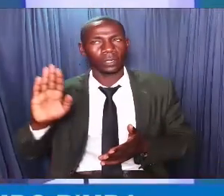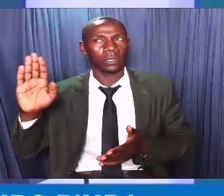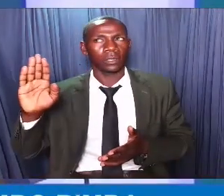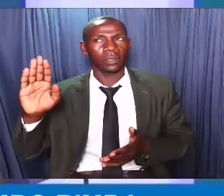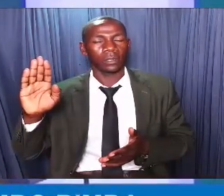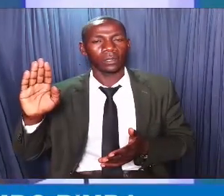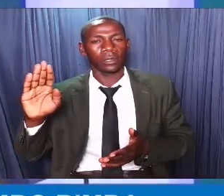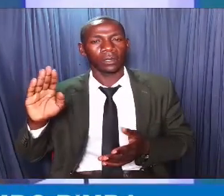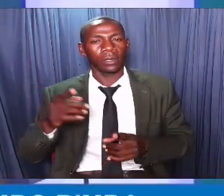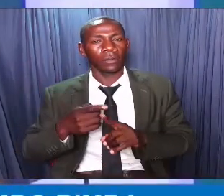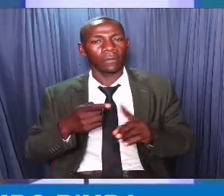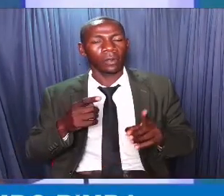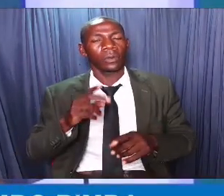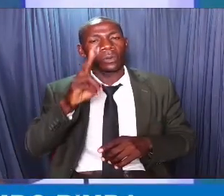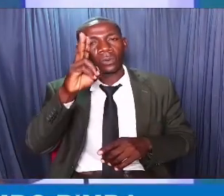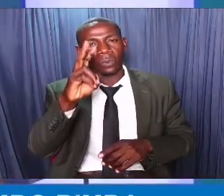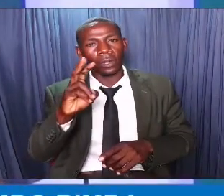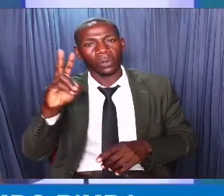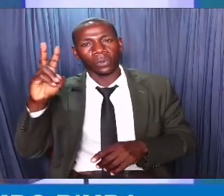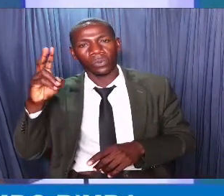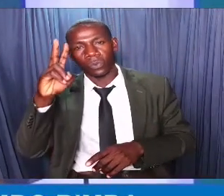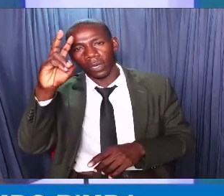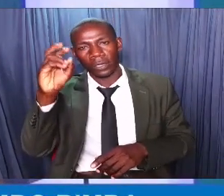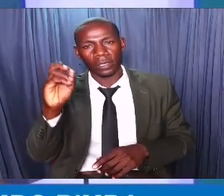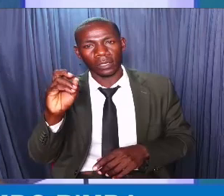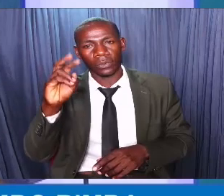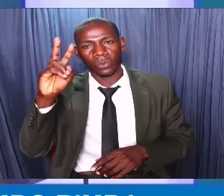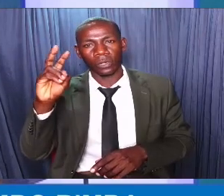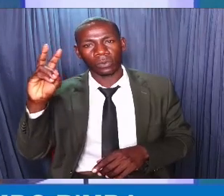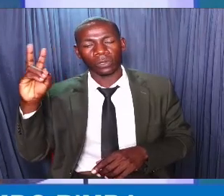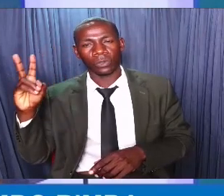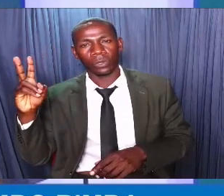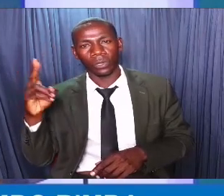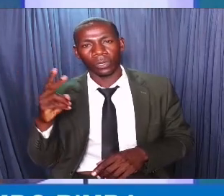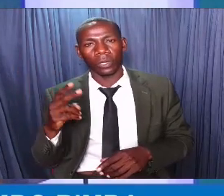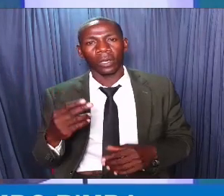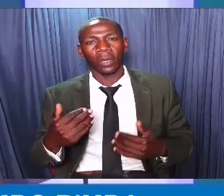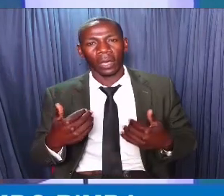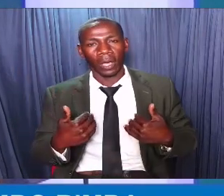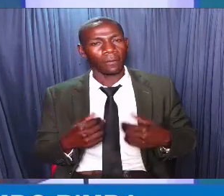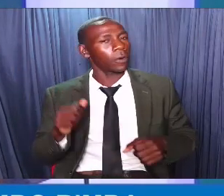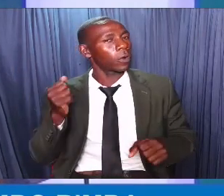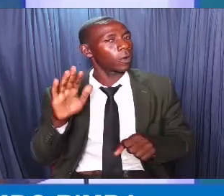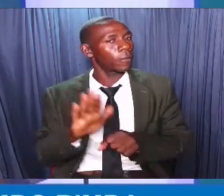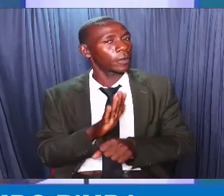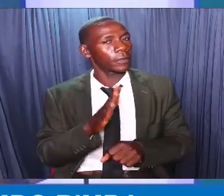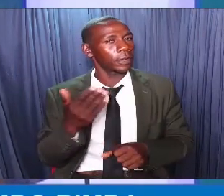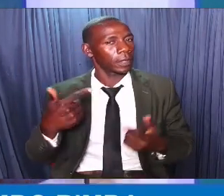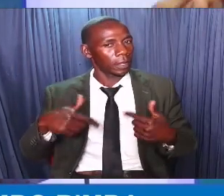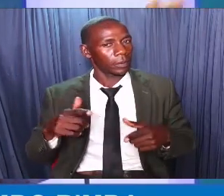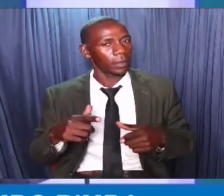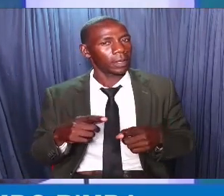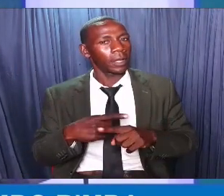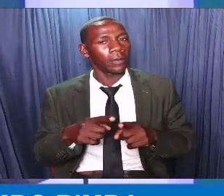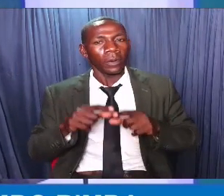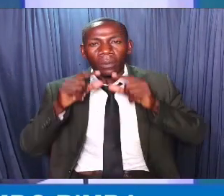Ndio kutoka 2020 paka 2022. That is why from 2020 to 2022. Ukaona kumekuja pigo. You saw a plague coming here. Kila